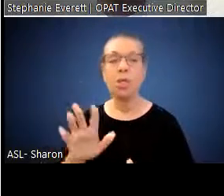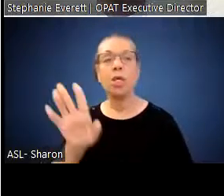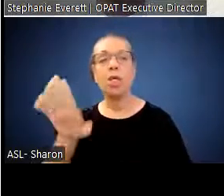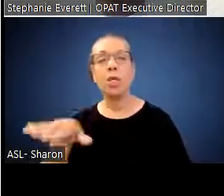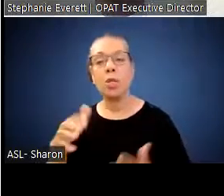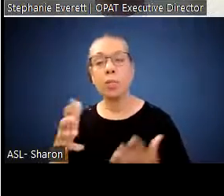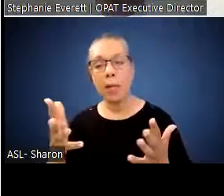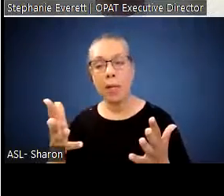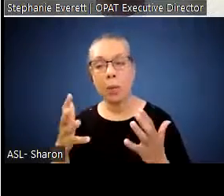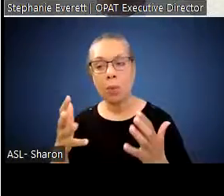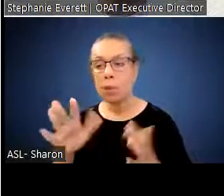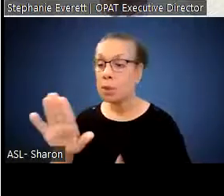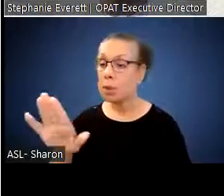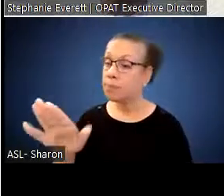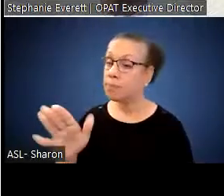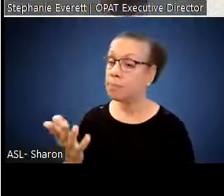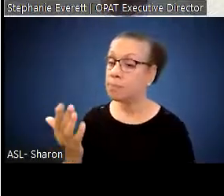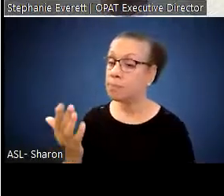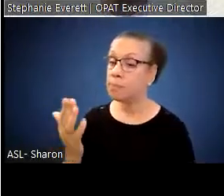Go on.